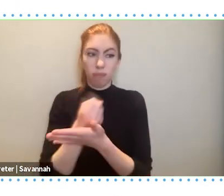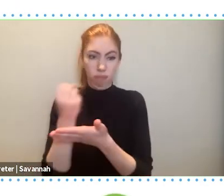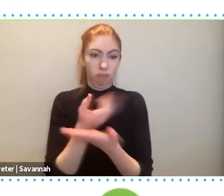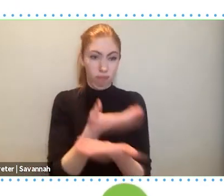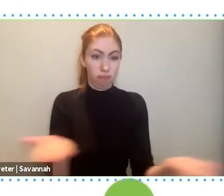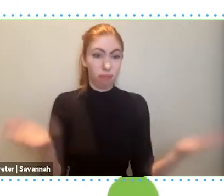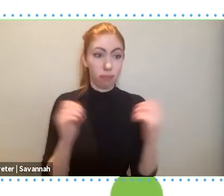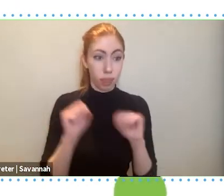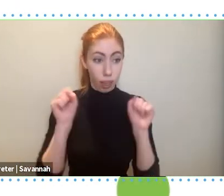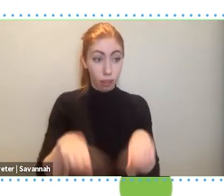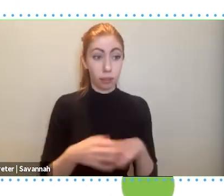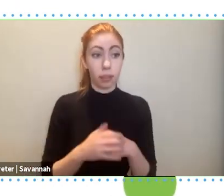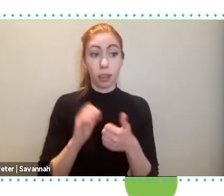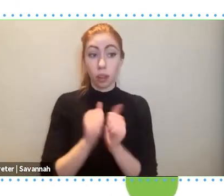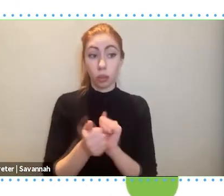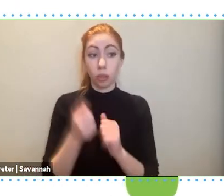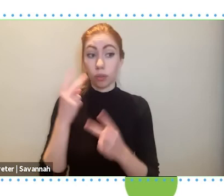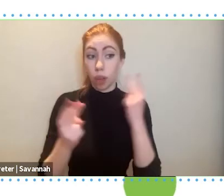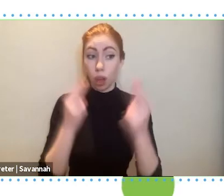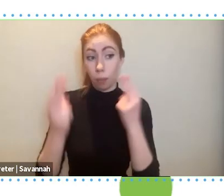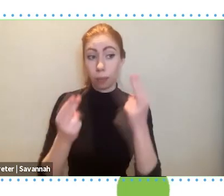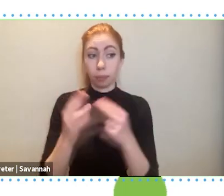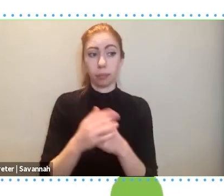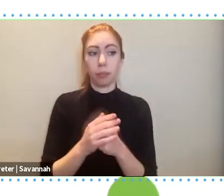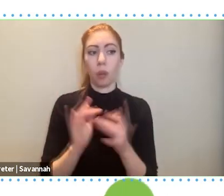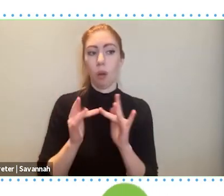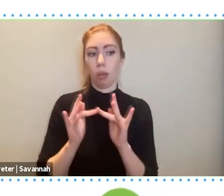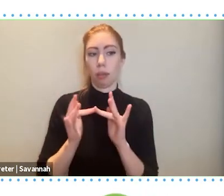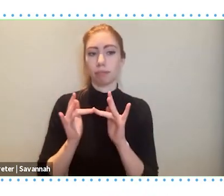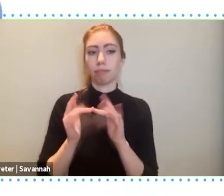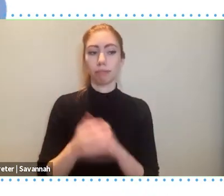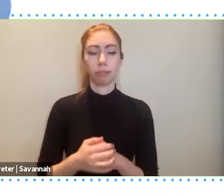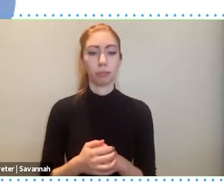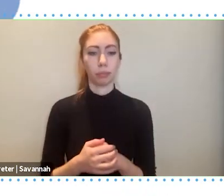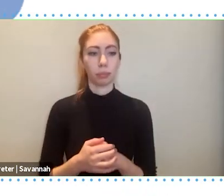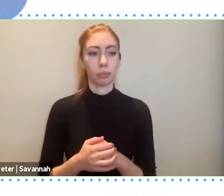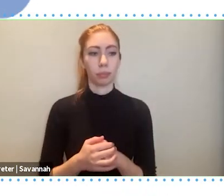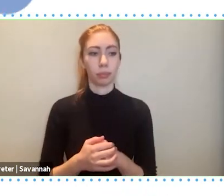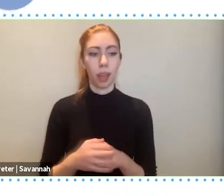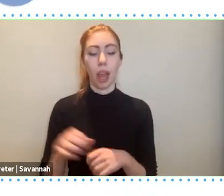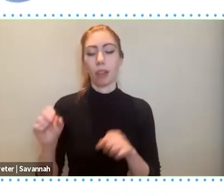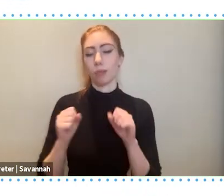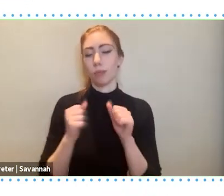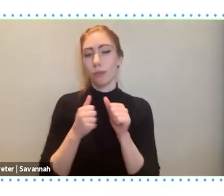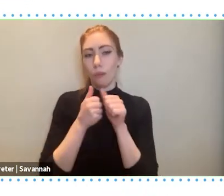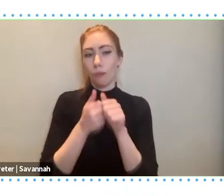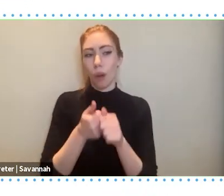a champion. Also, please follow us on social media for future announcements of Business in the